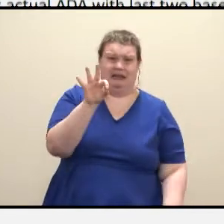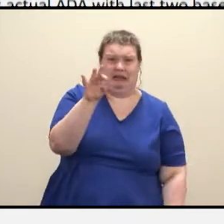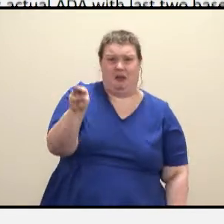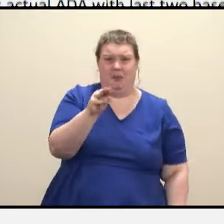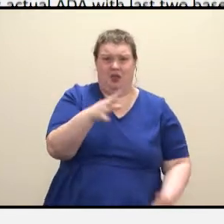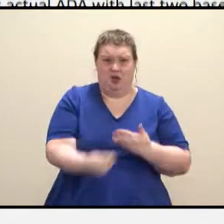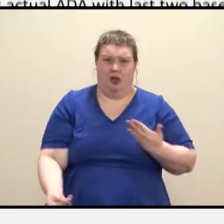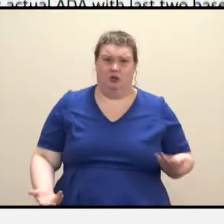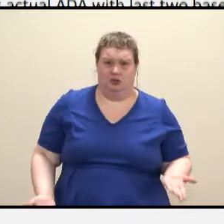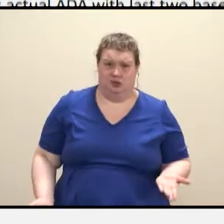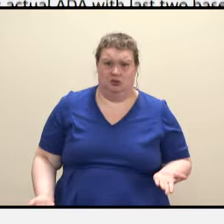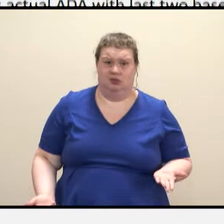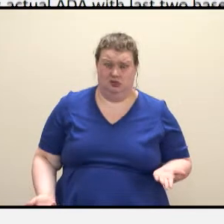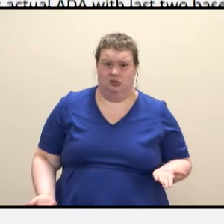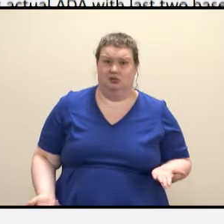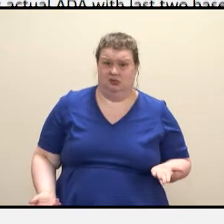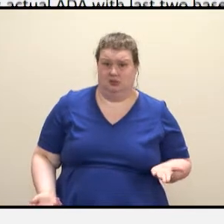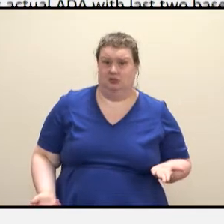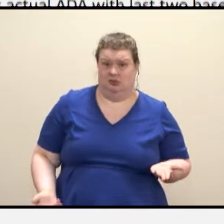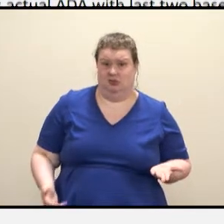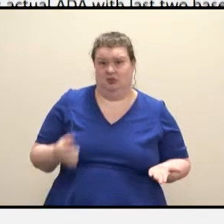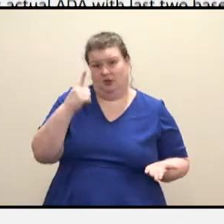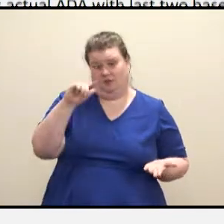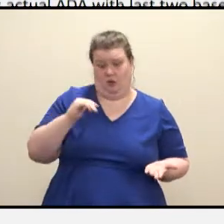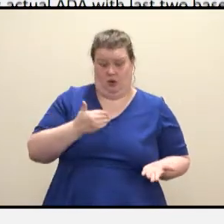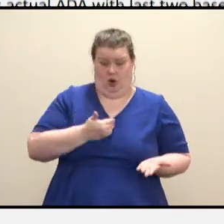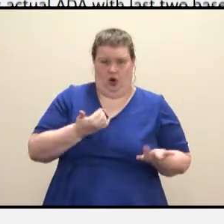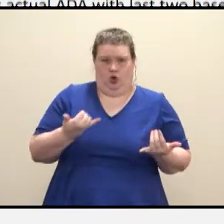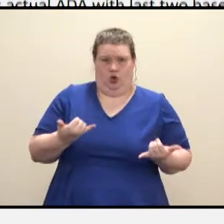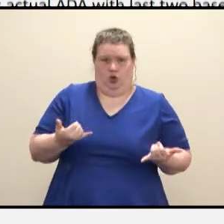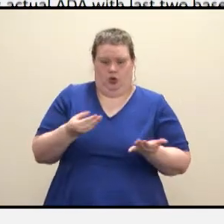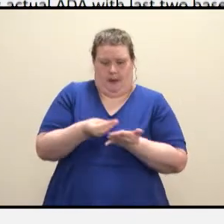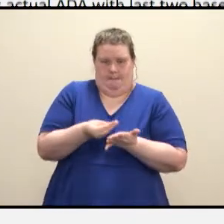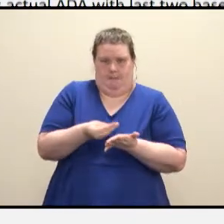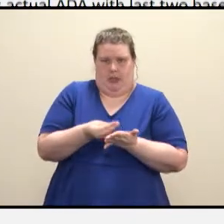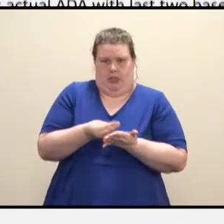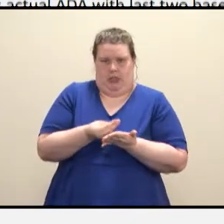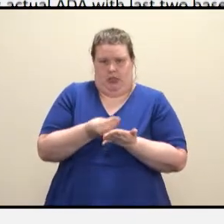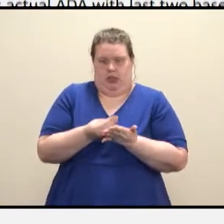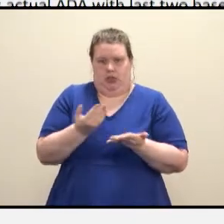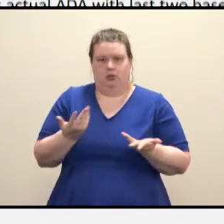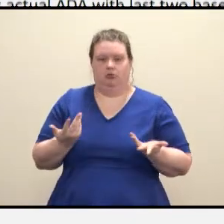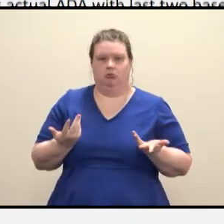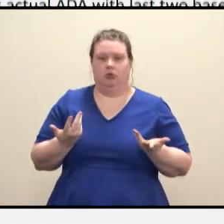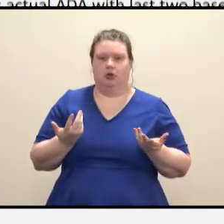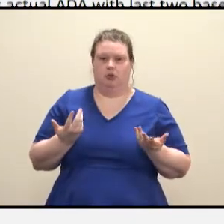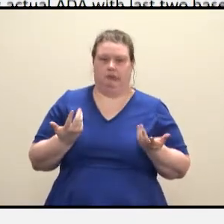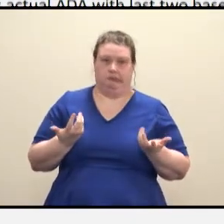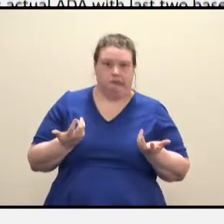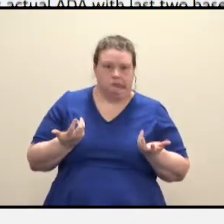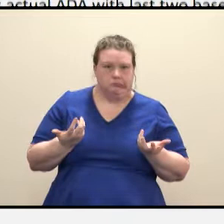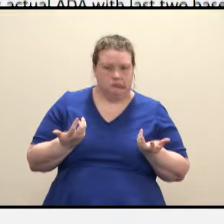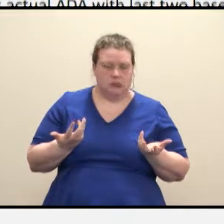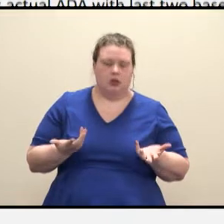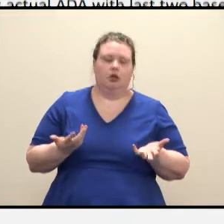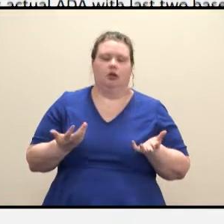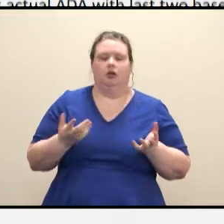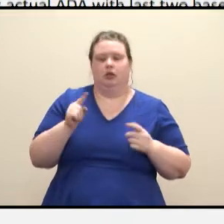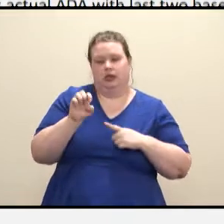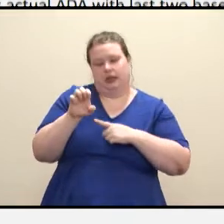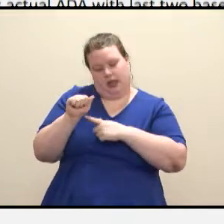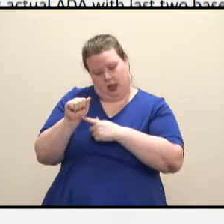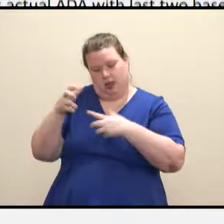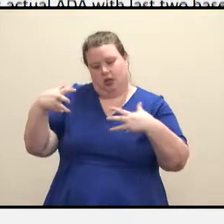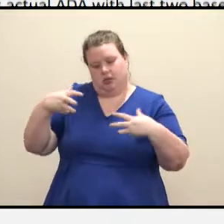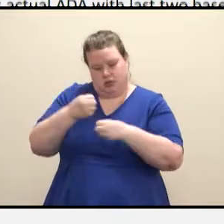million on our current revenue. So looking at the TEA summary of finances, though, because they